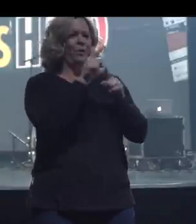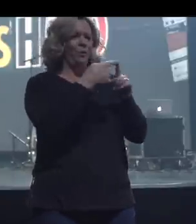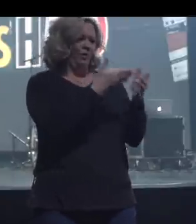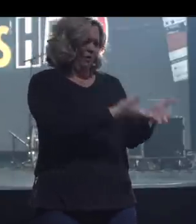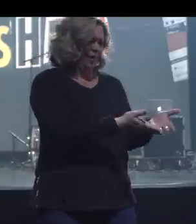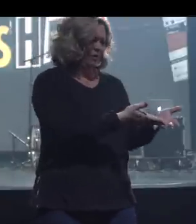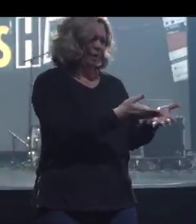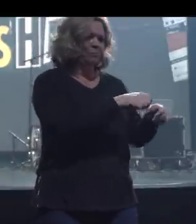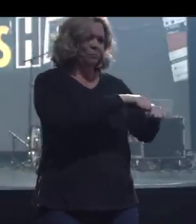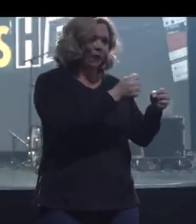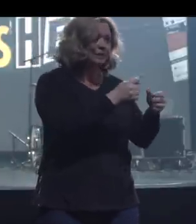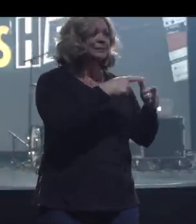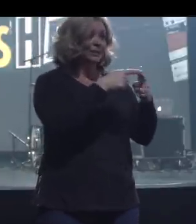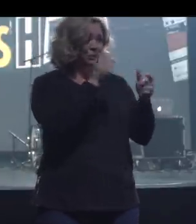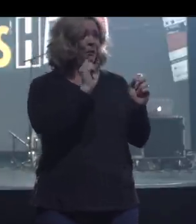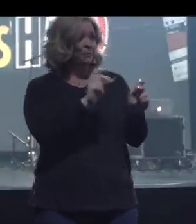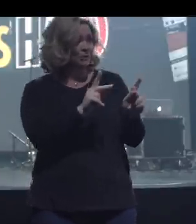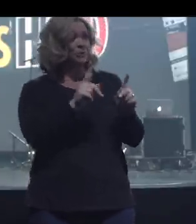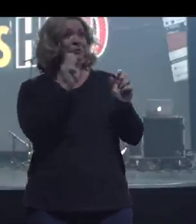that's your chance to upgrade.